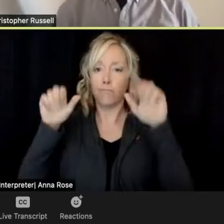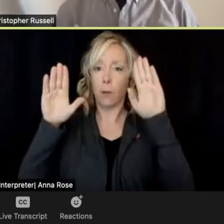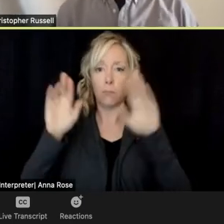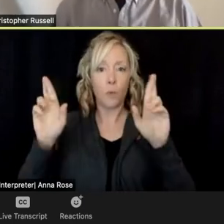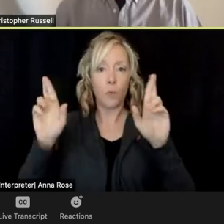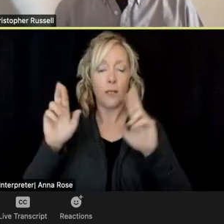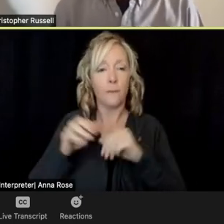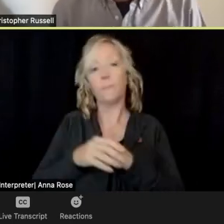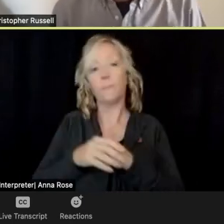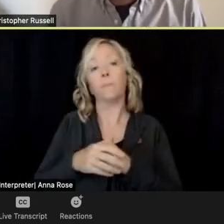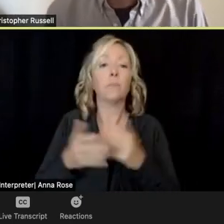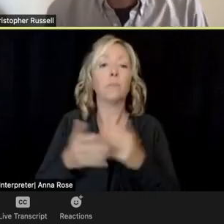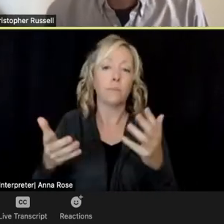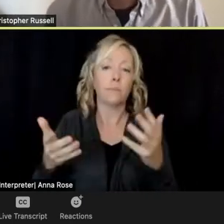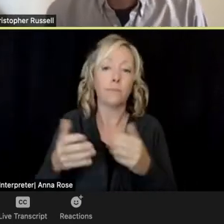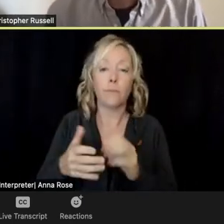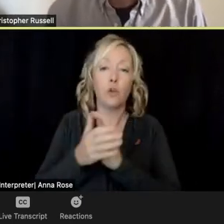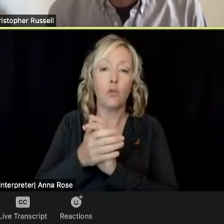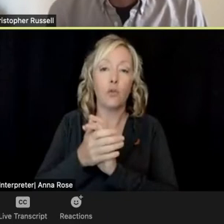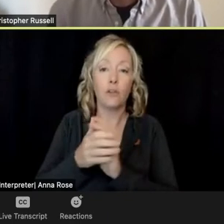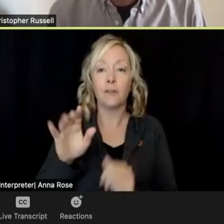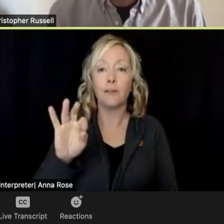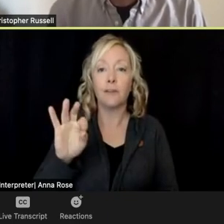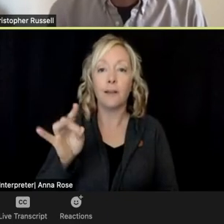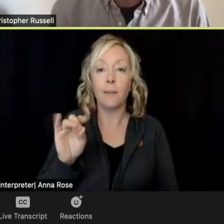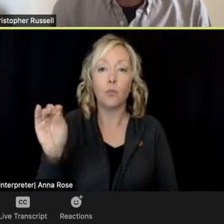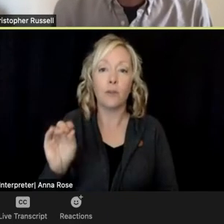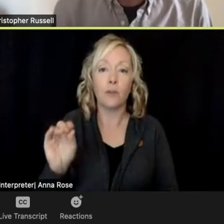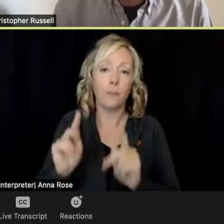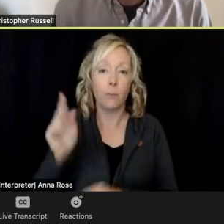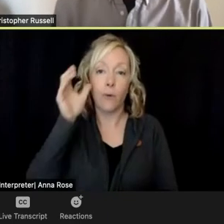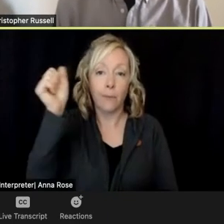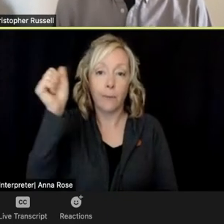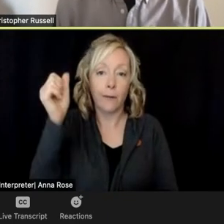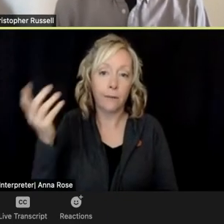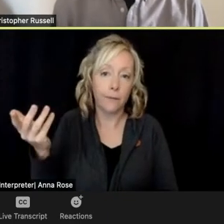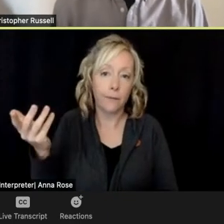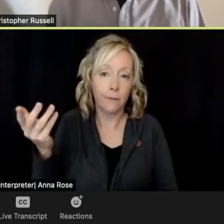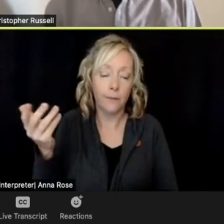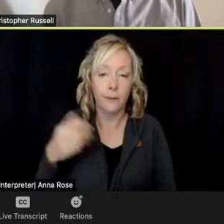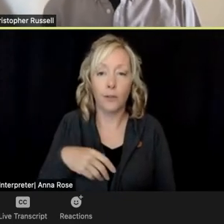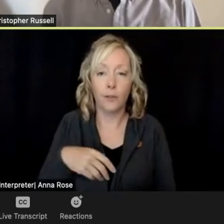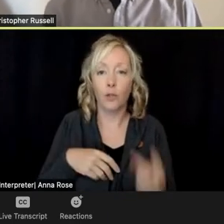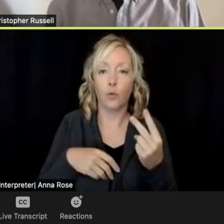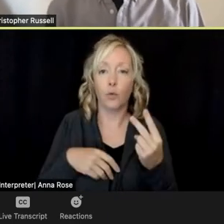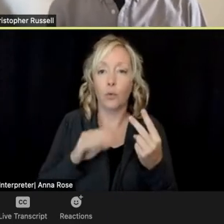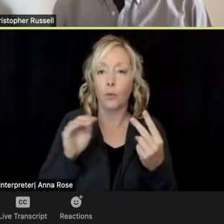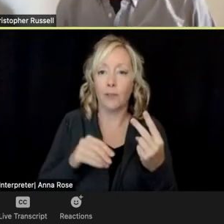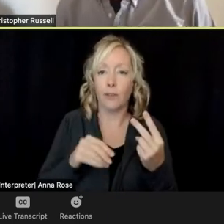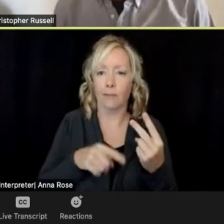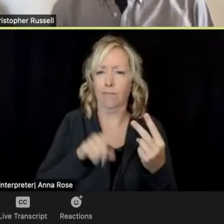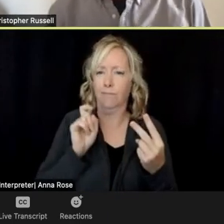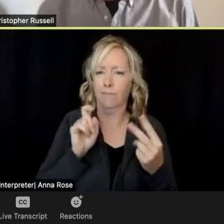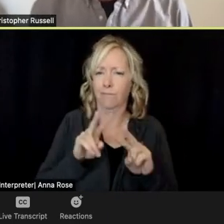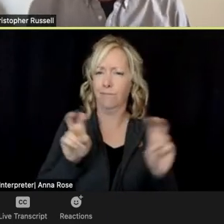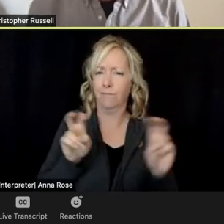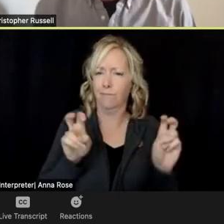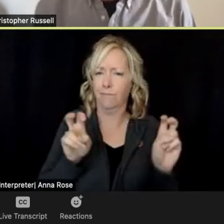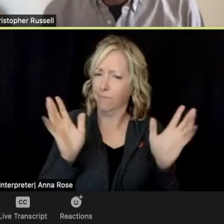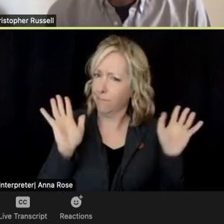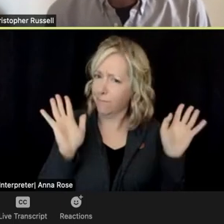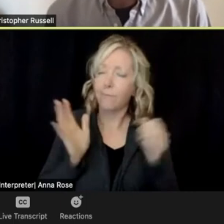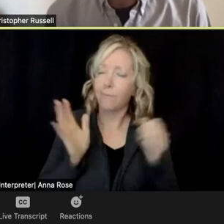So congratulations, 98% of people have common sense and maybe 2% have some issues that we should